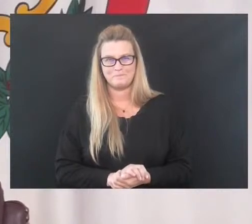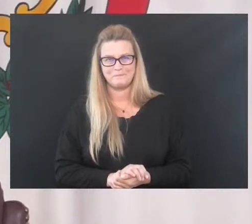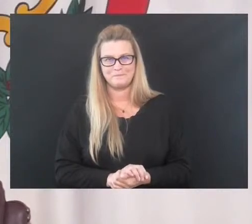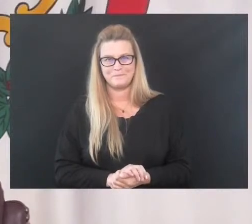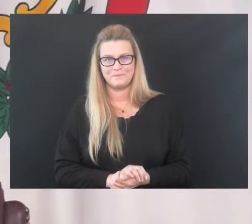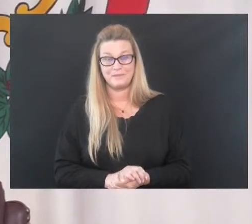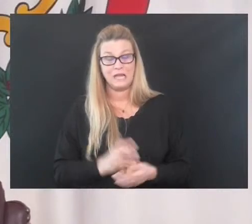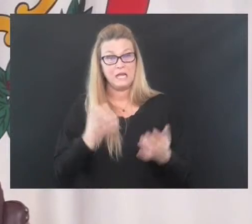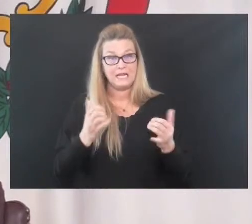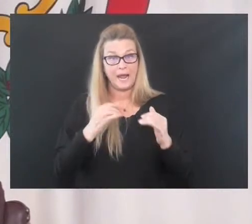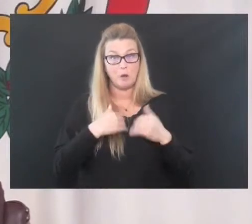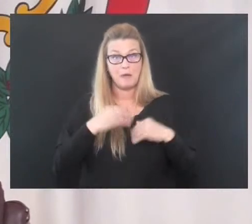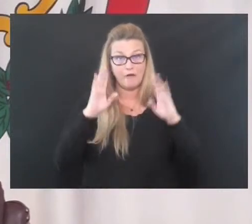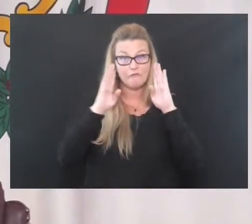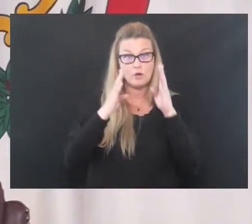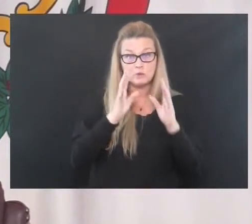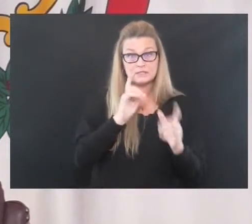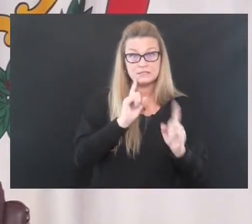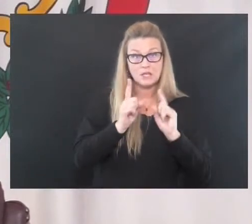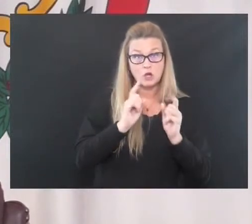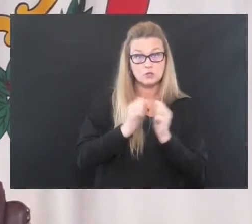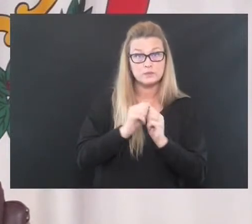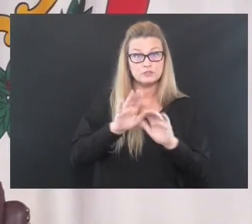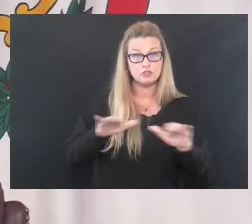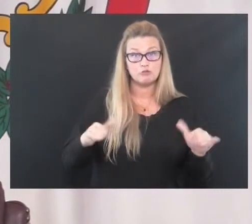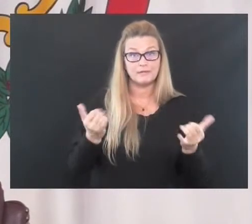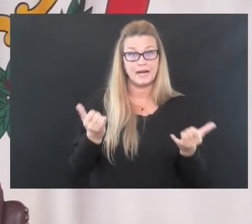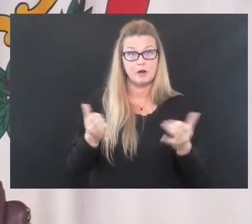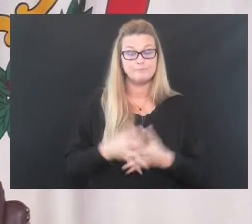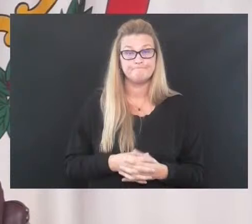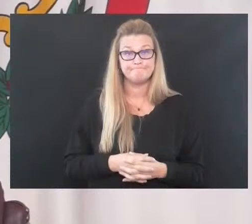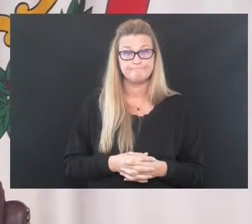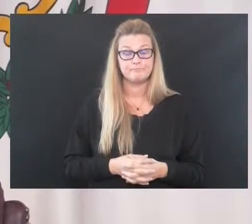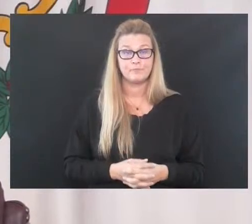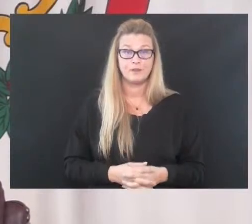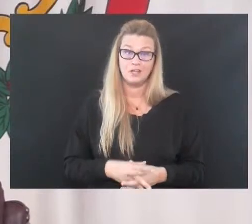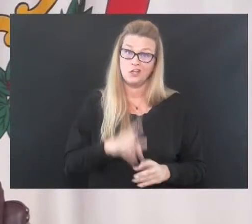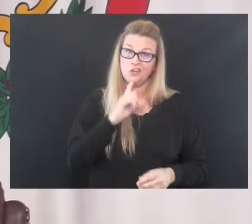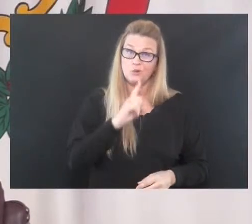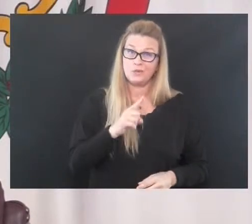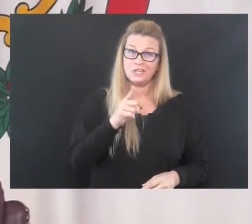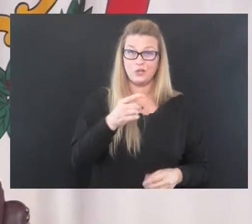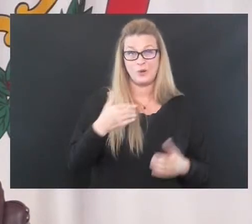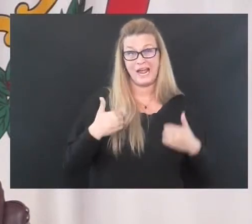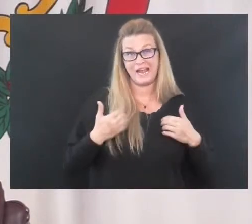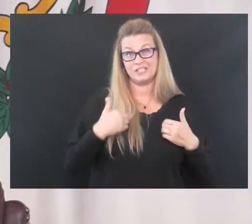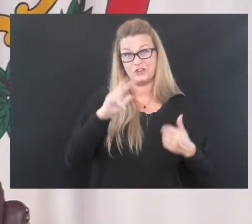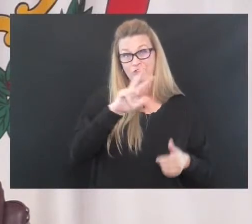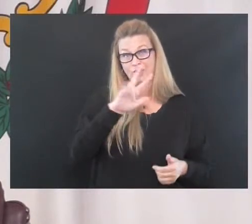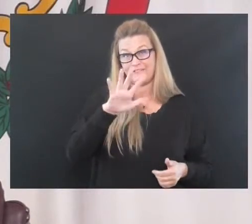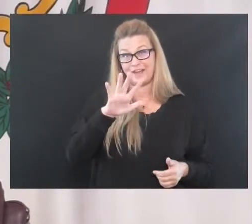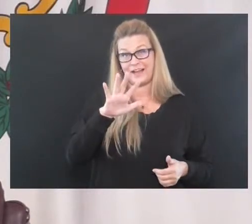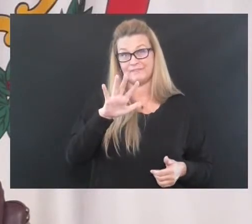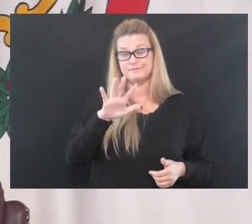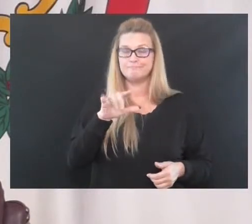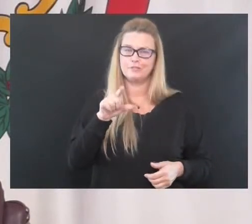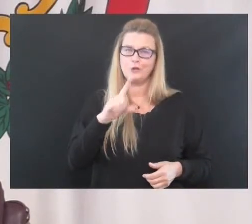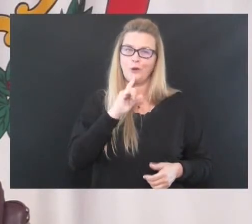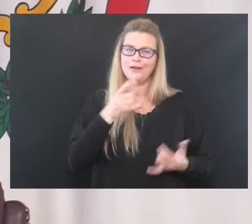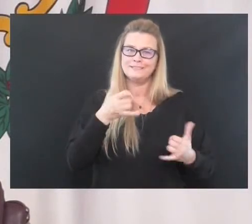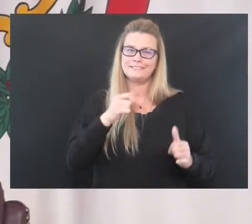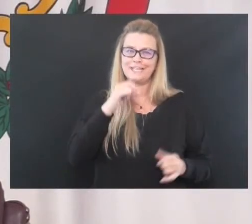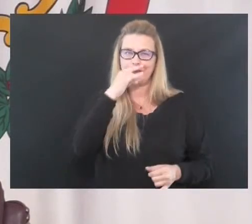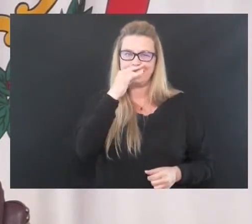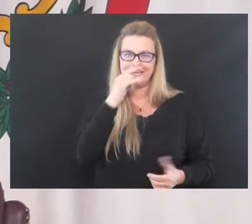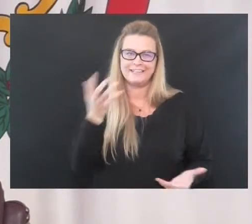to the kids now, really and truly, I hate to say it, but if you're under 35 years of age, to me, you're still a kid in